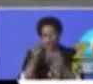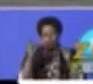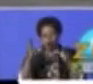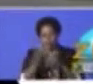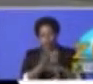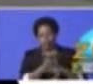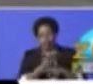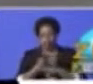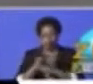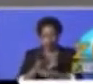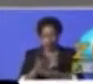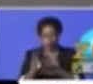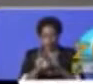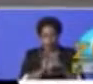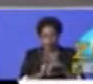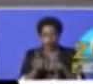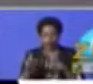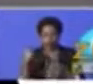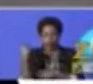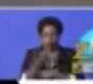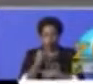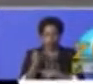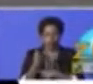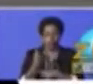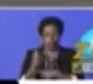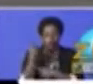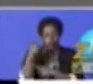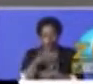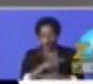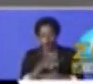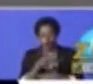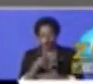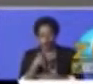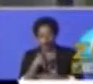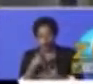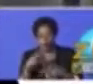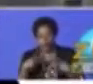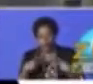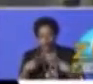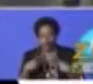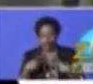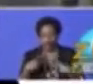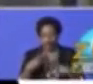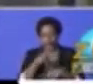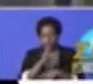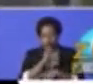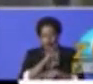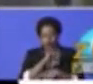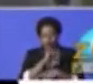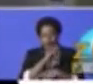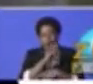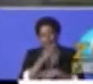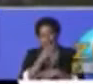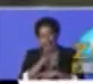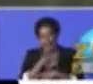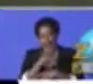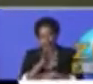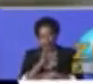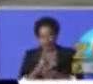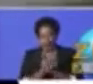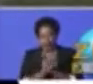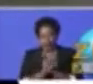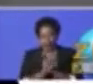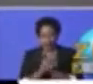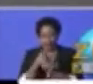and Referral Center, which will only be accessible to COVID-19 related cases. Patients eligible to utilize the services of the